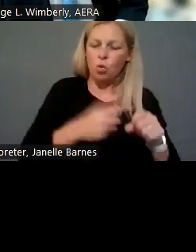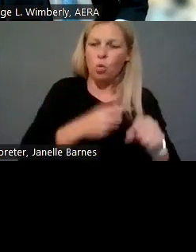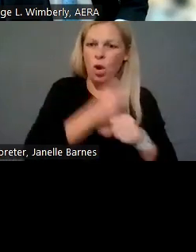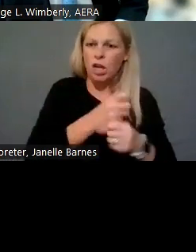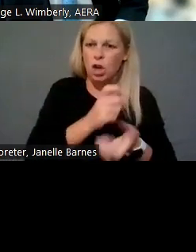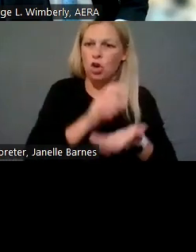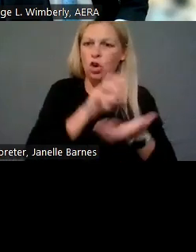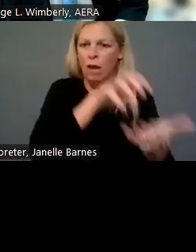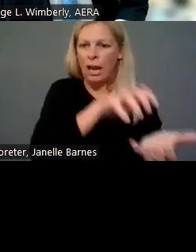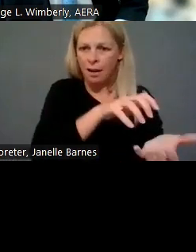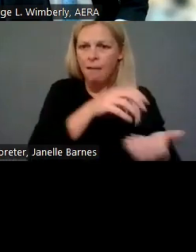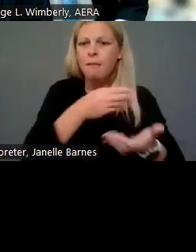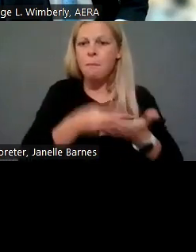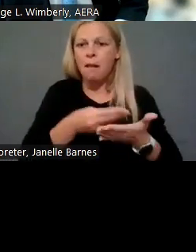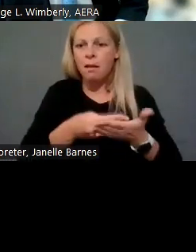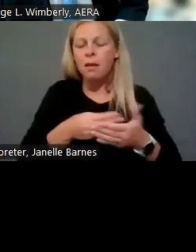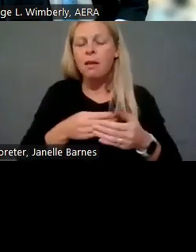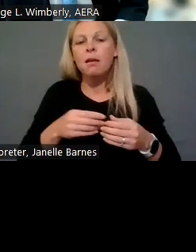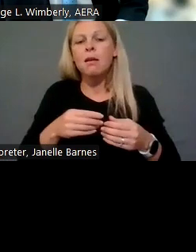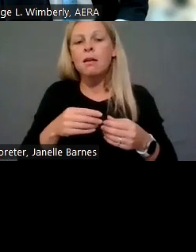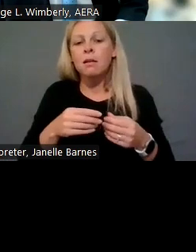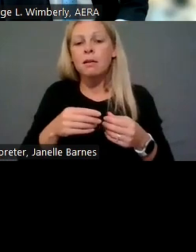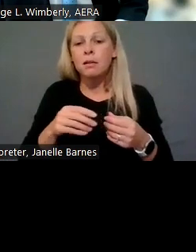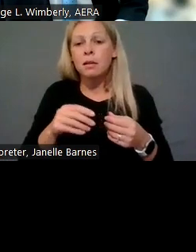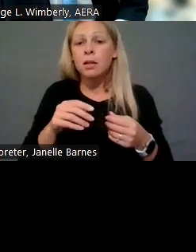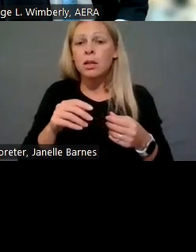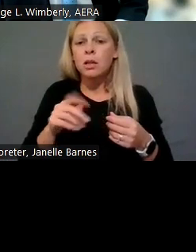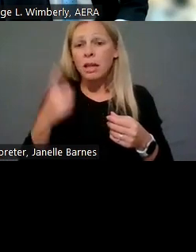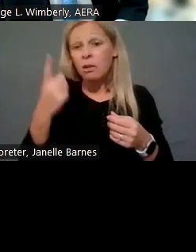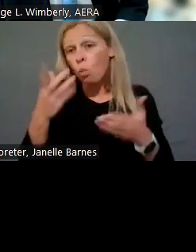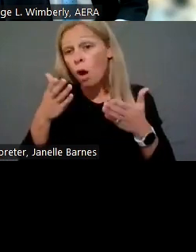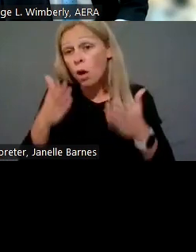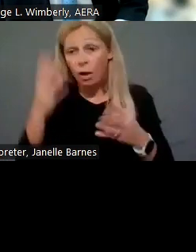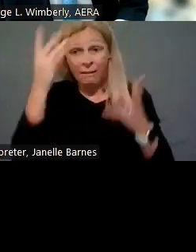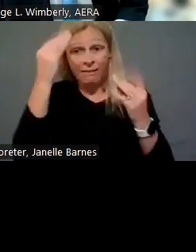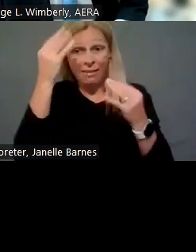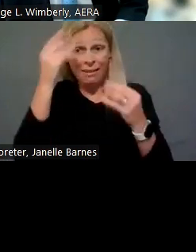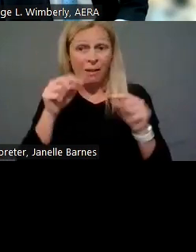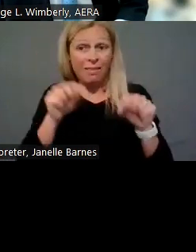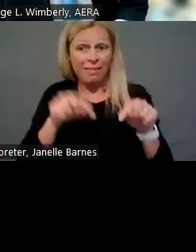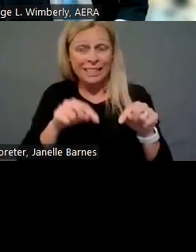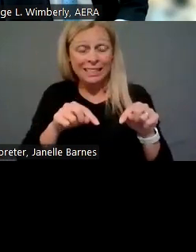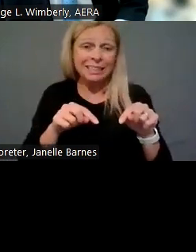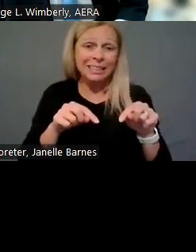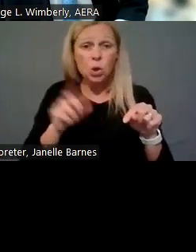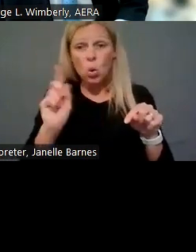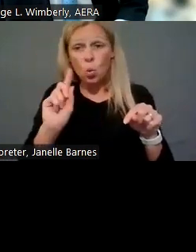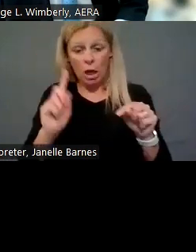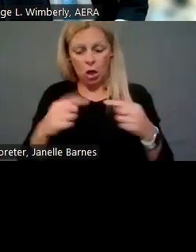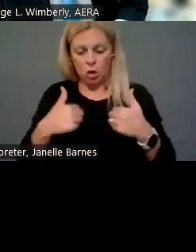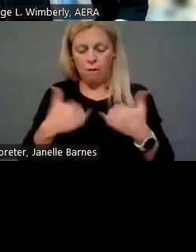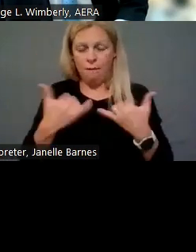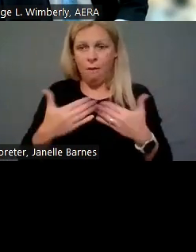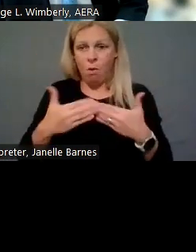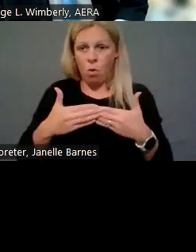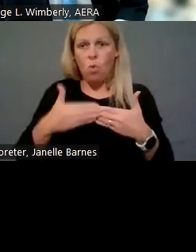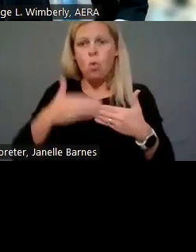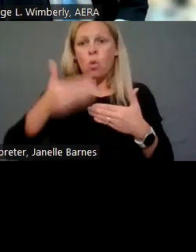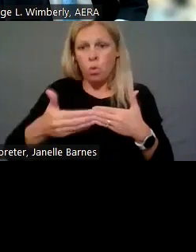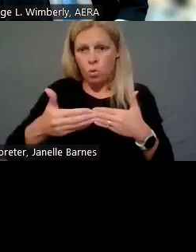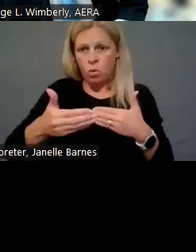grant. So if that's one way of thinking about this, as to where you are, what your plan